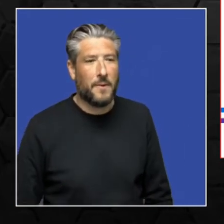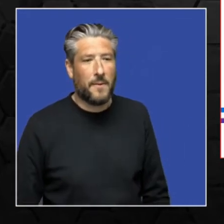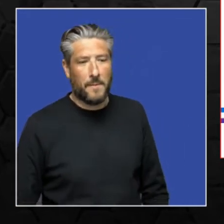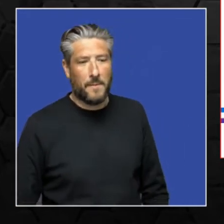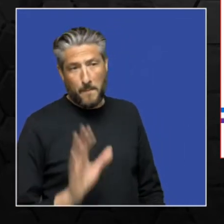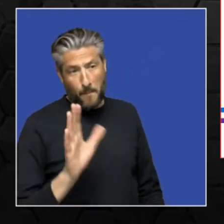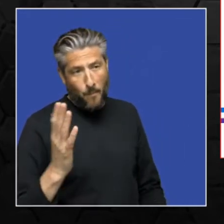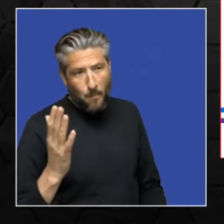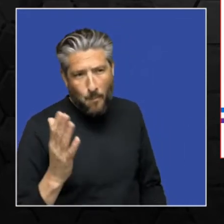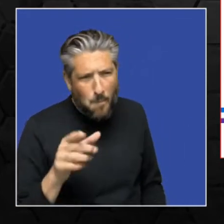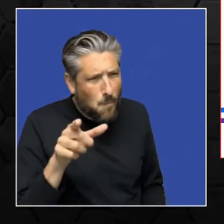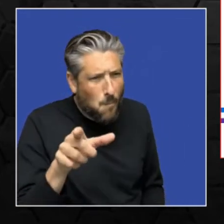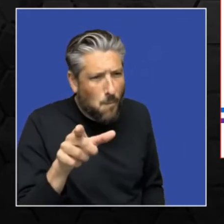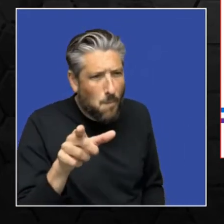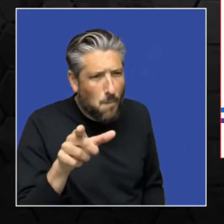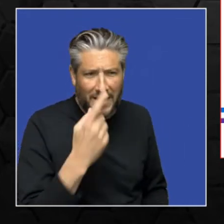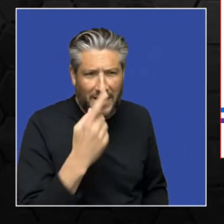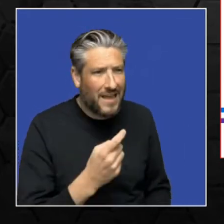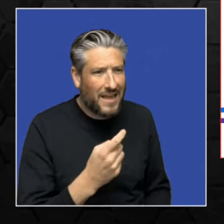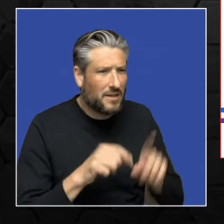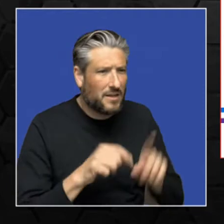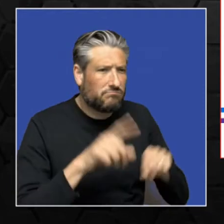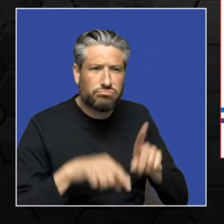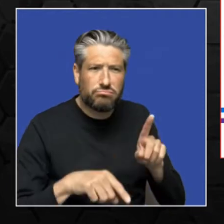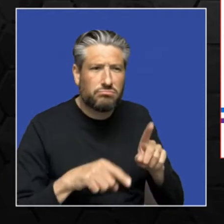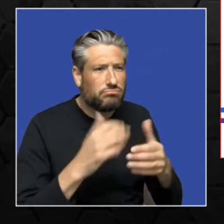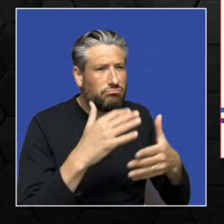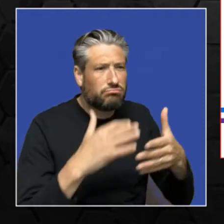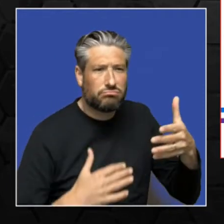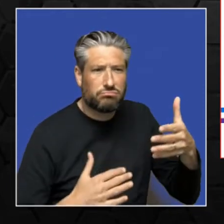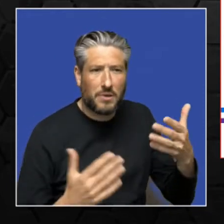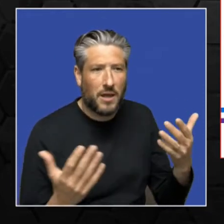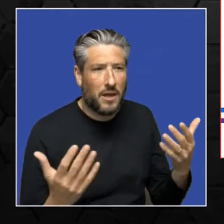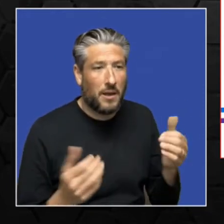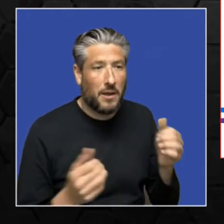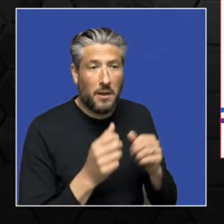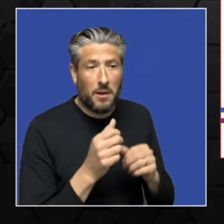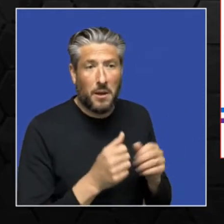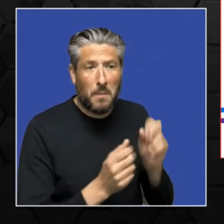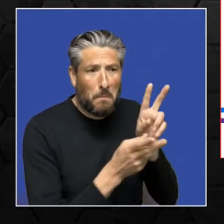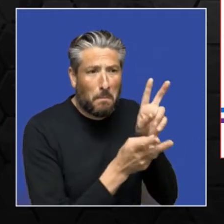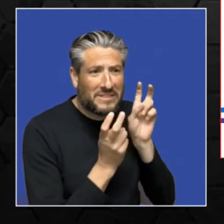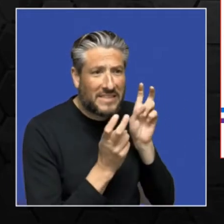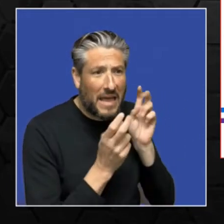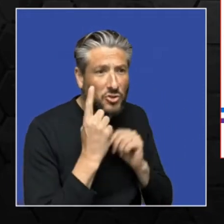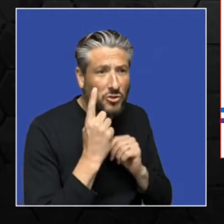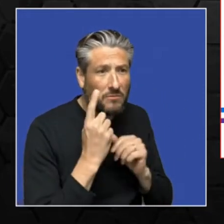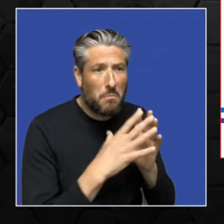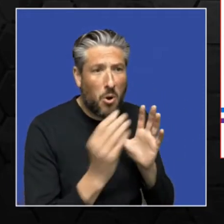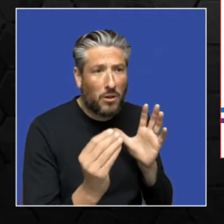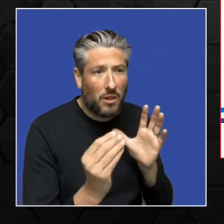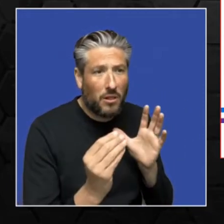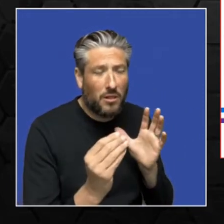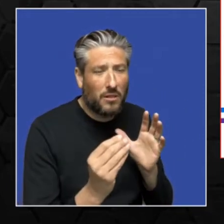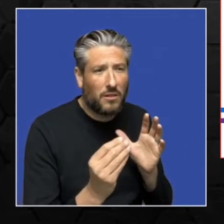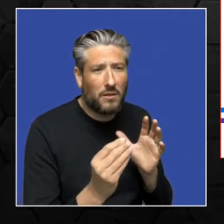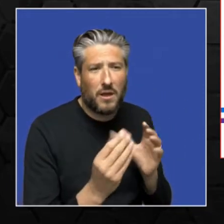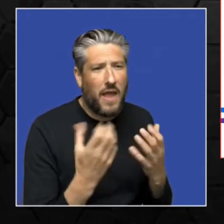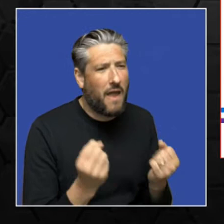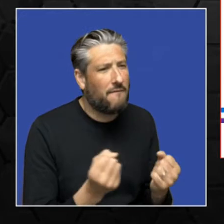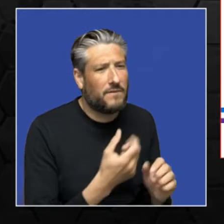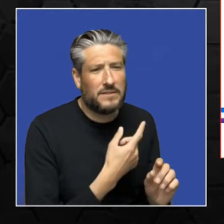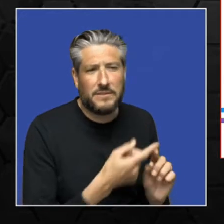this. There's even a perceptron and other basic models that try to mimic the working of a